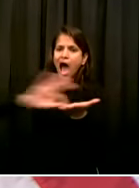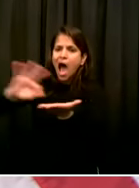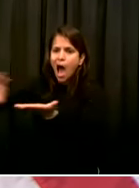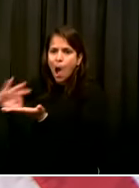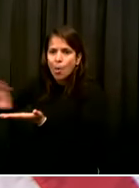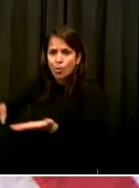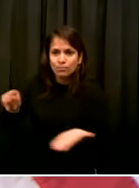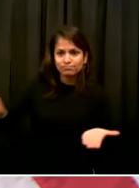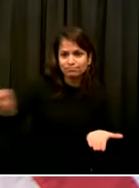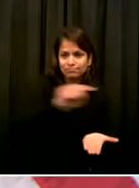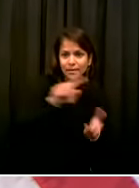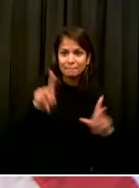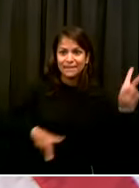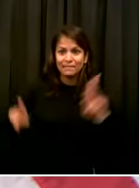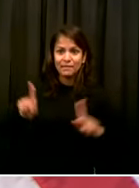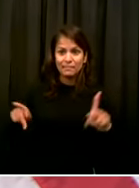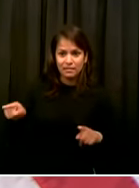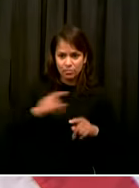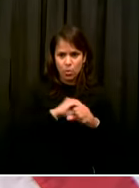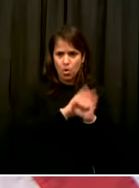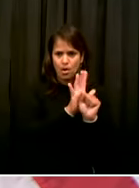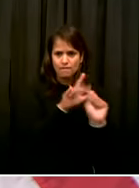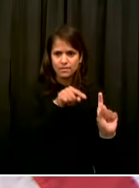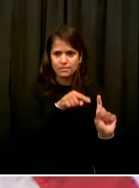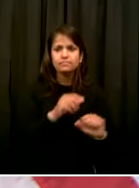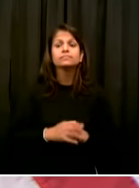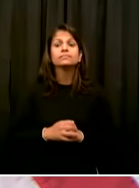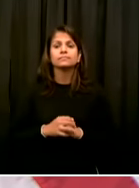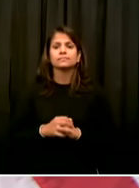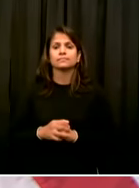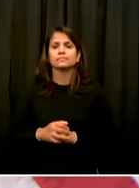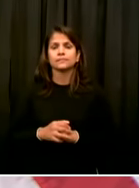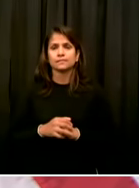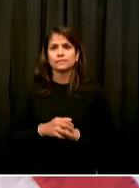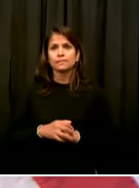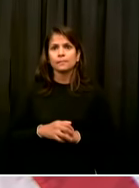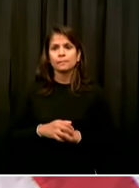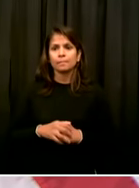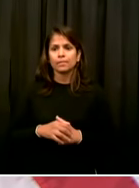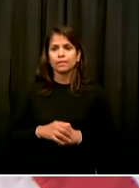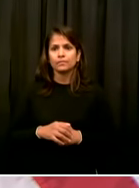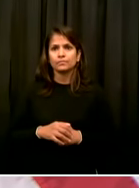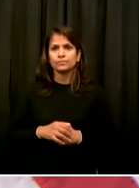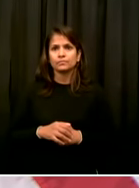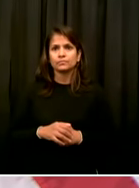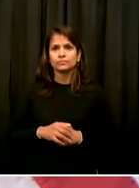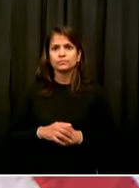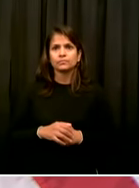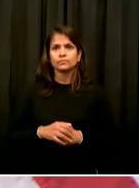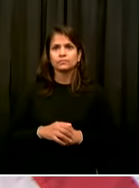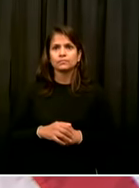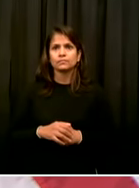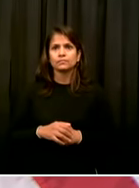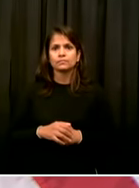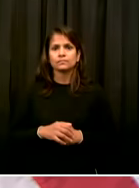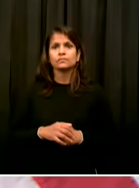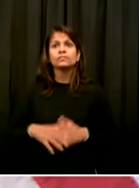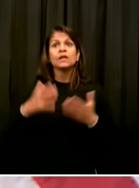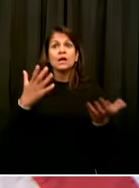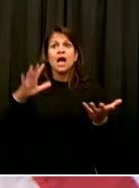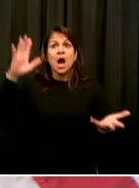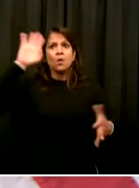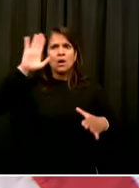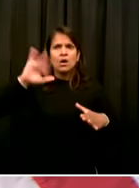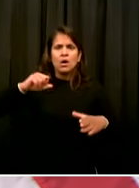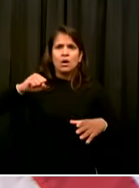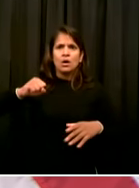hawks. However, thanks to what New Yorkers have done, the context has changed. With lower transmission, we